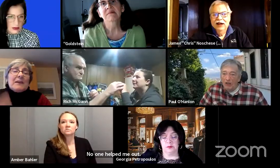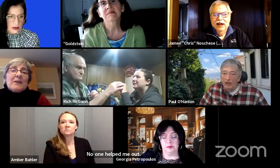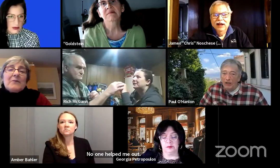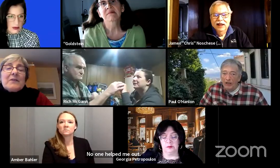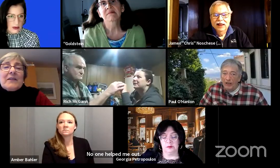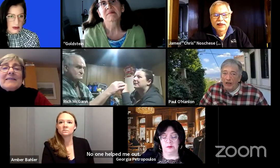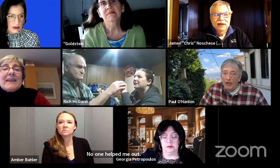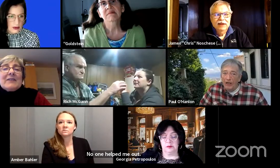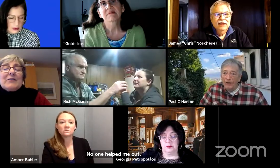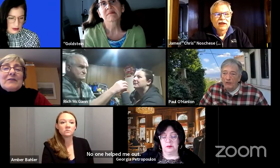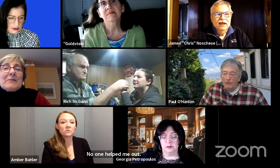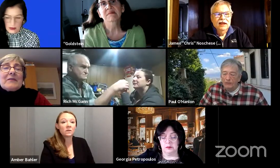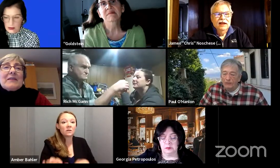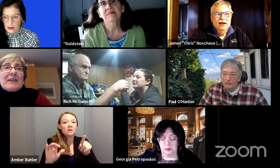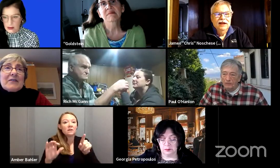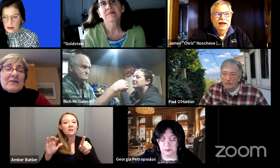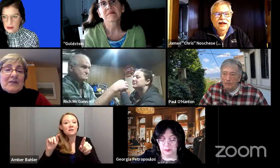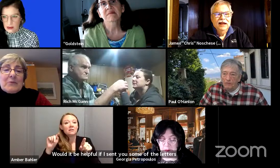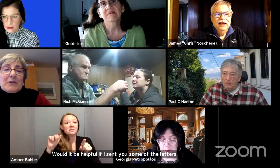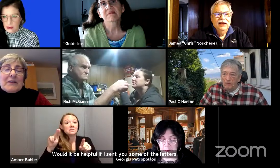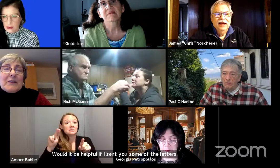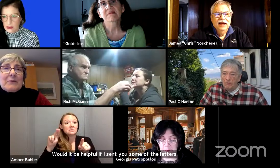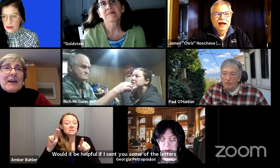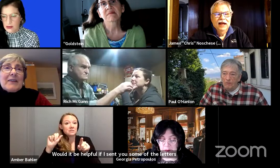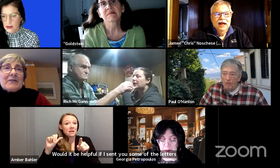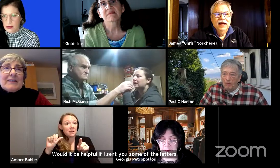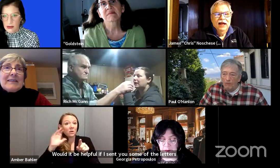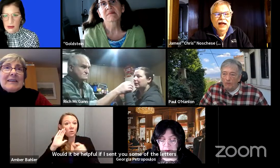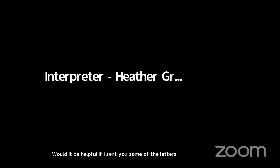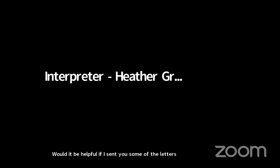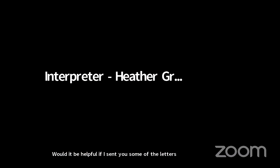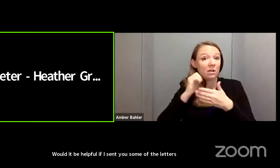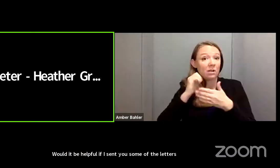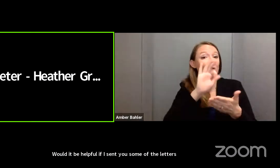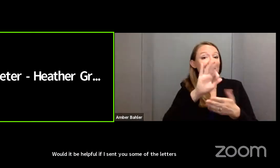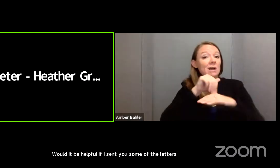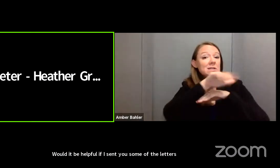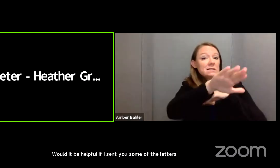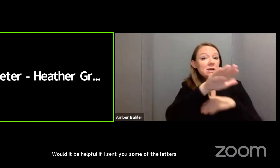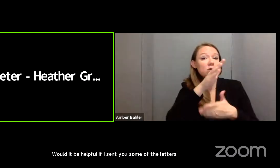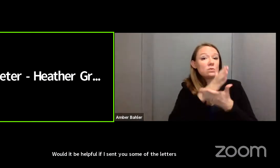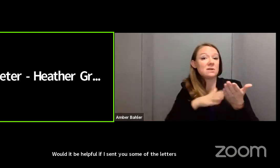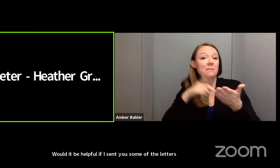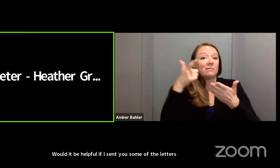Would it be helpful if I sent you some of the letters of support that we have received?